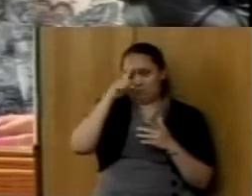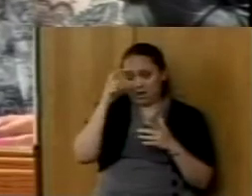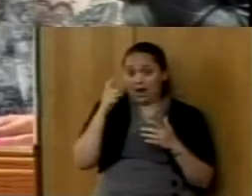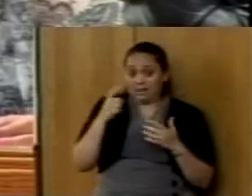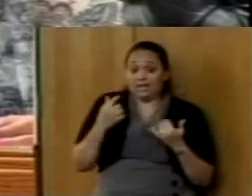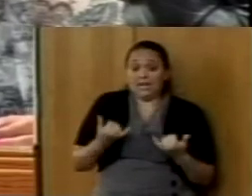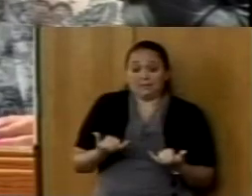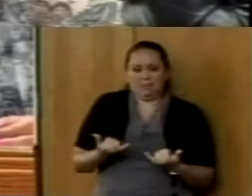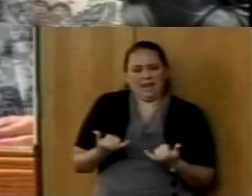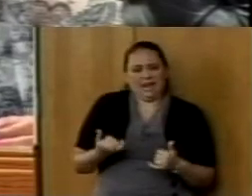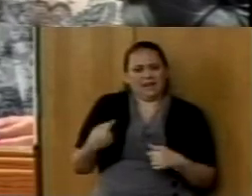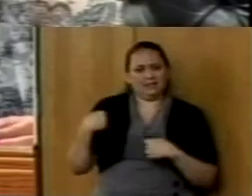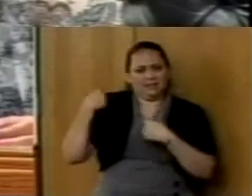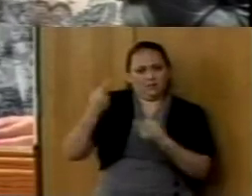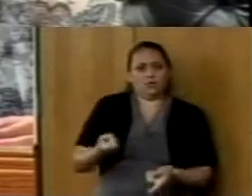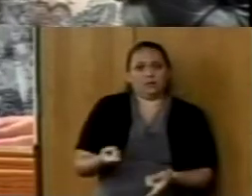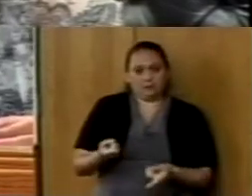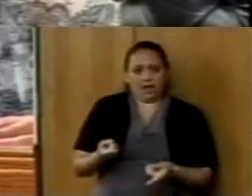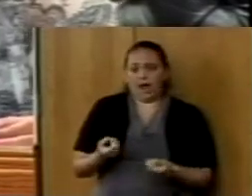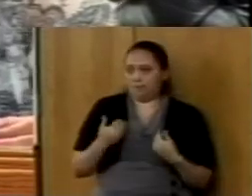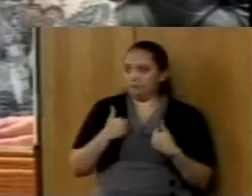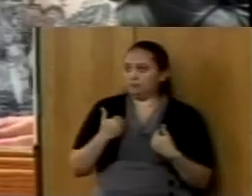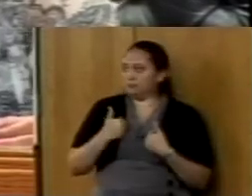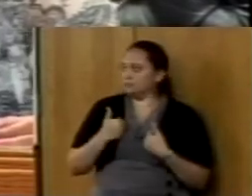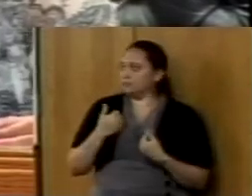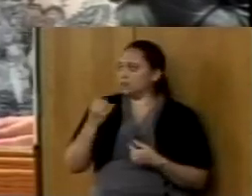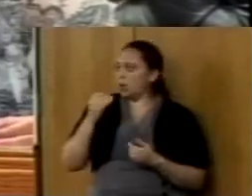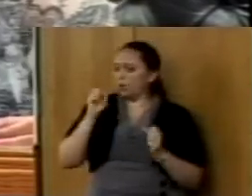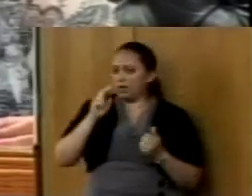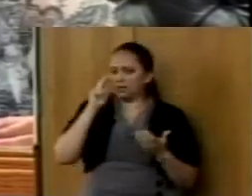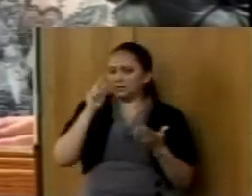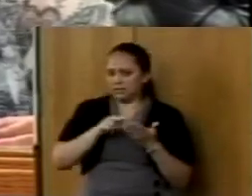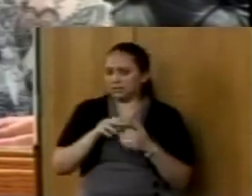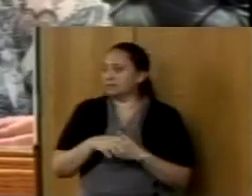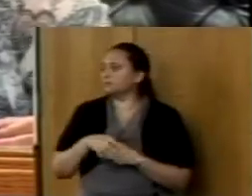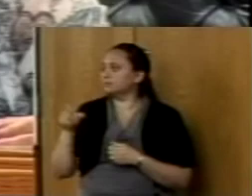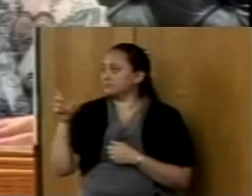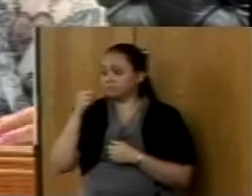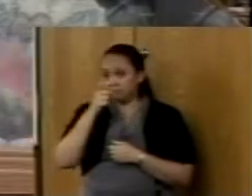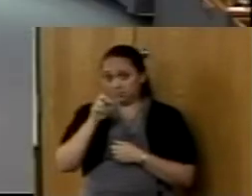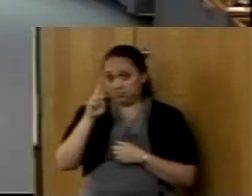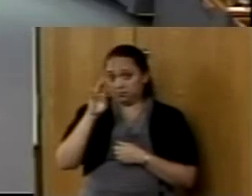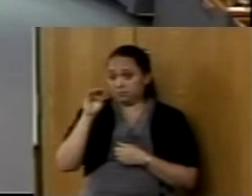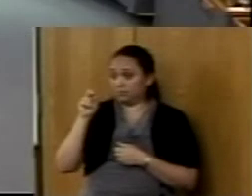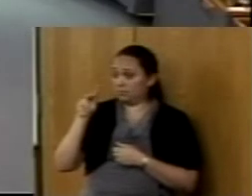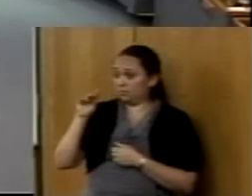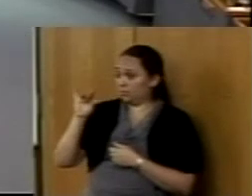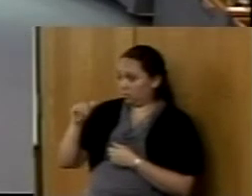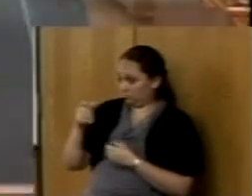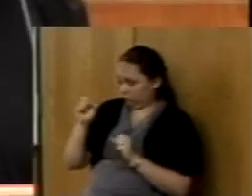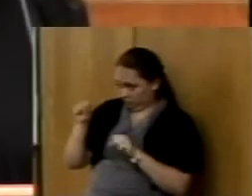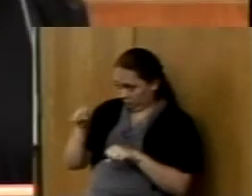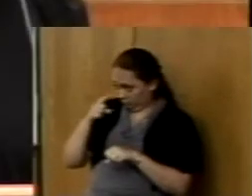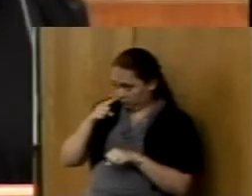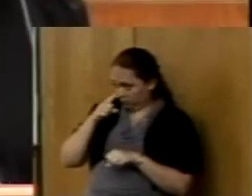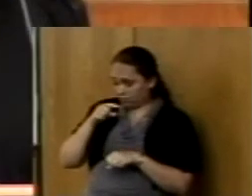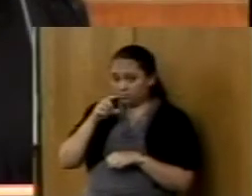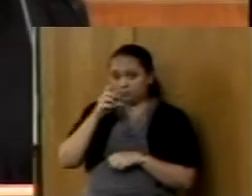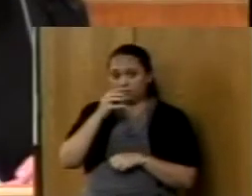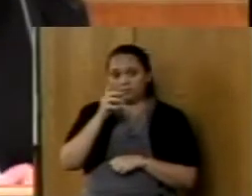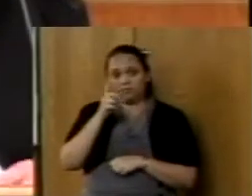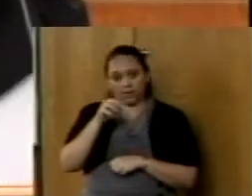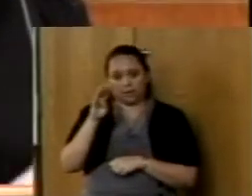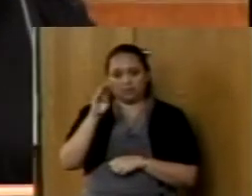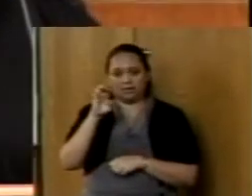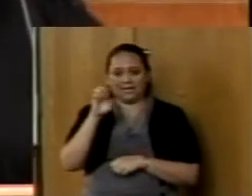in existence for some time. So just so that we can see that. Dr. Montoya, if I may, Dr. Escobedo, members of the board, I